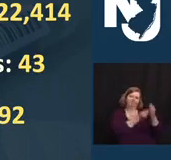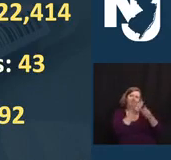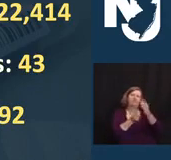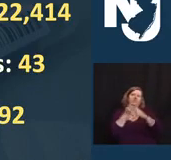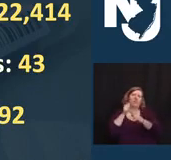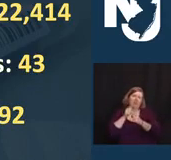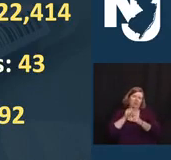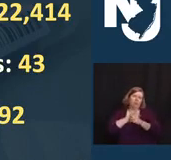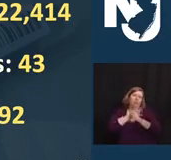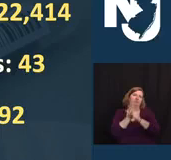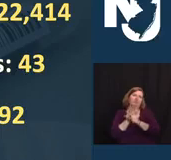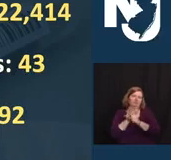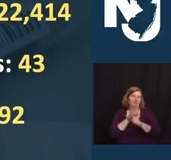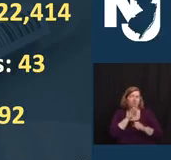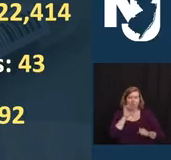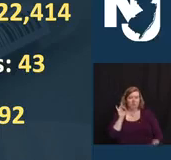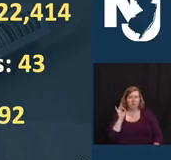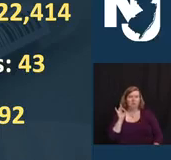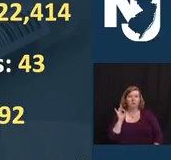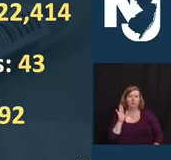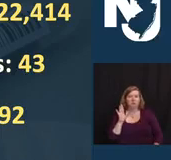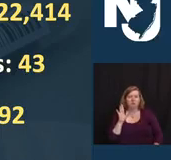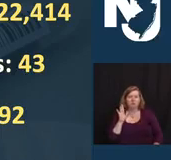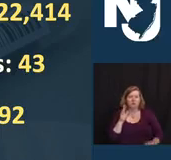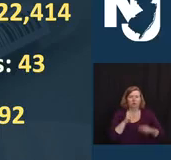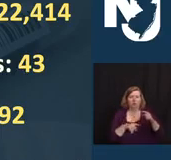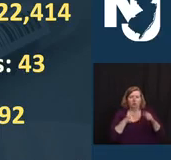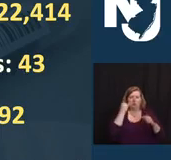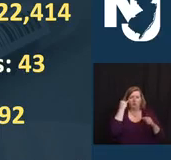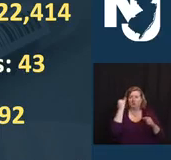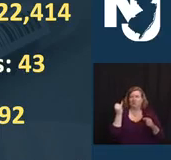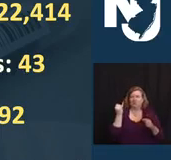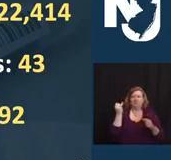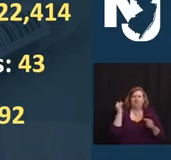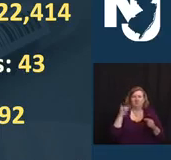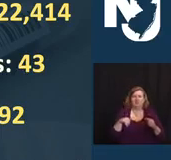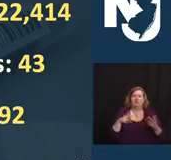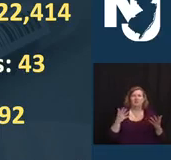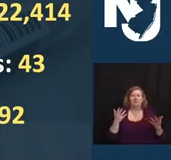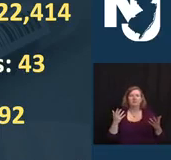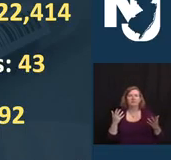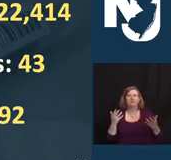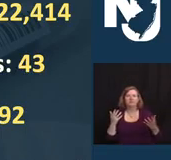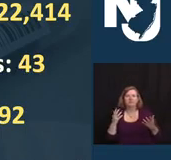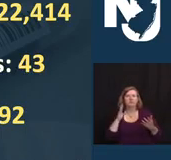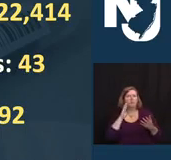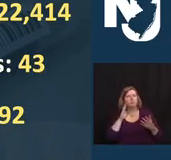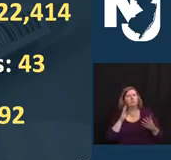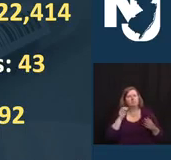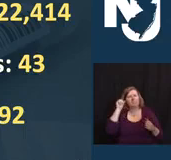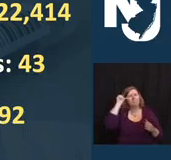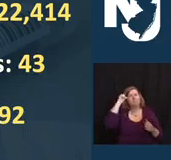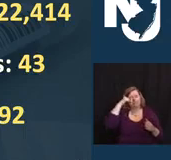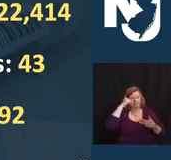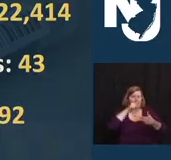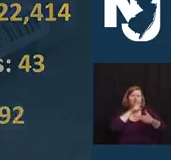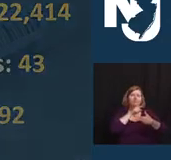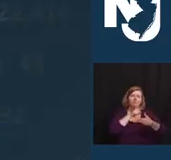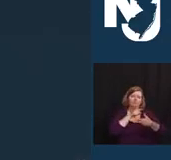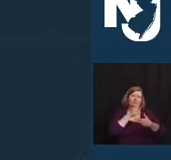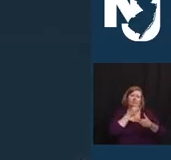almost or beyond unfathomable. As we do every day, let's take a couple of minutes and remember several more of those we have